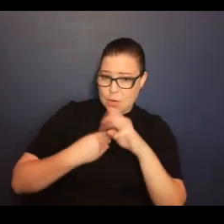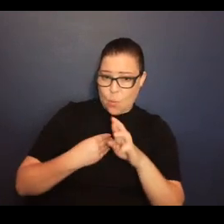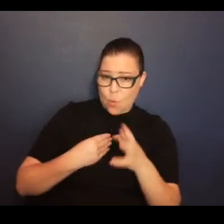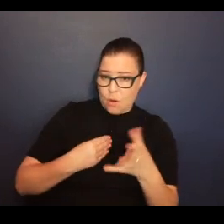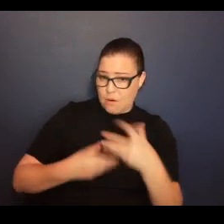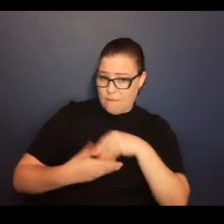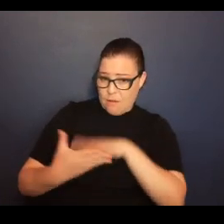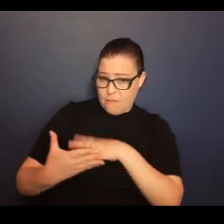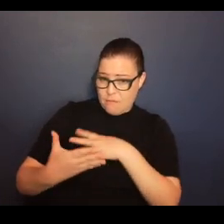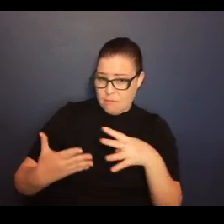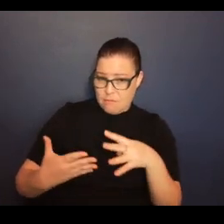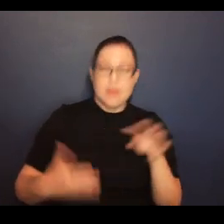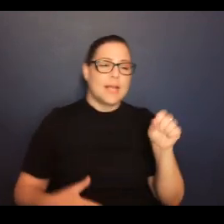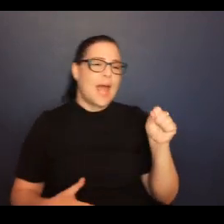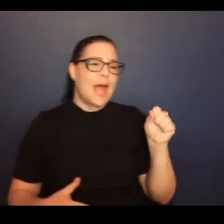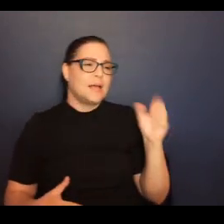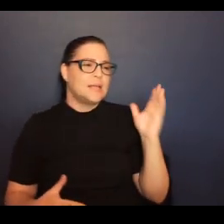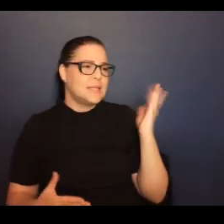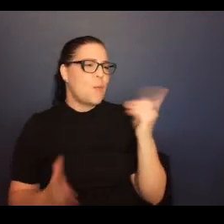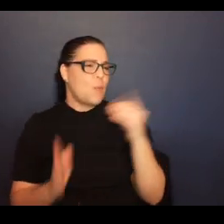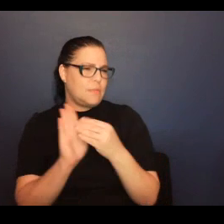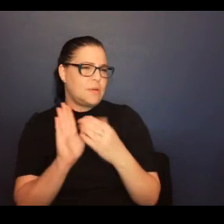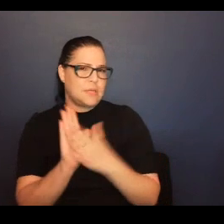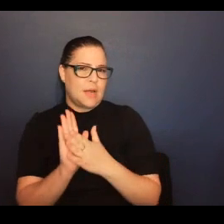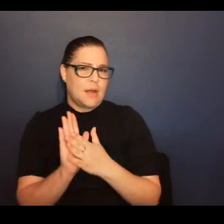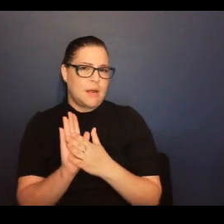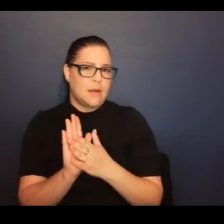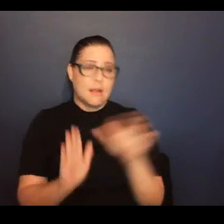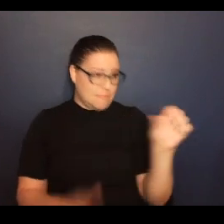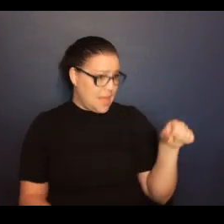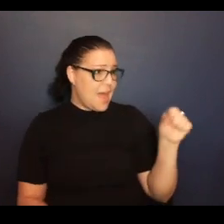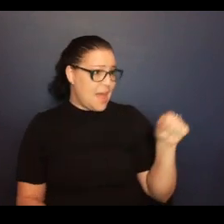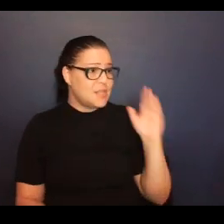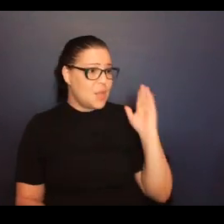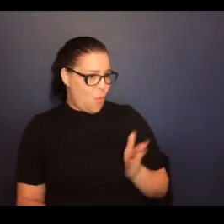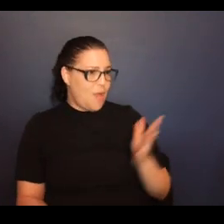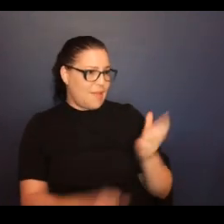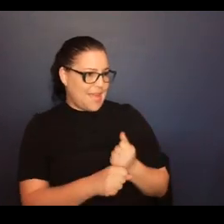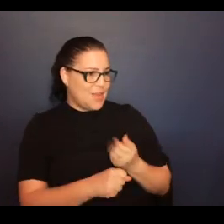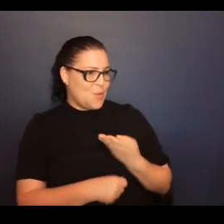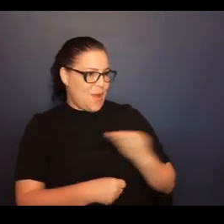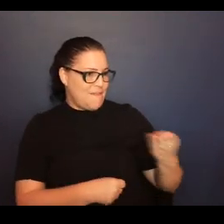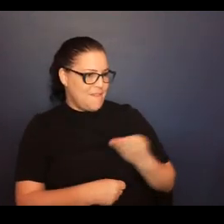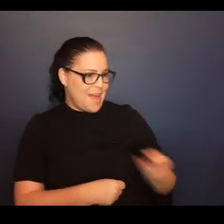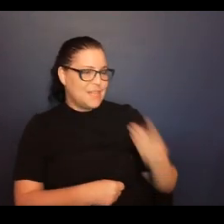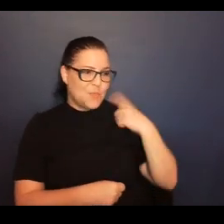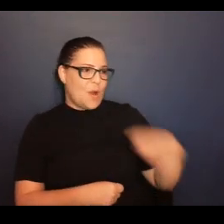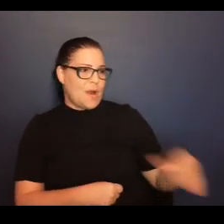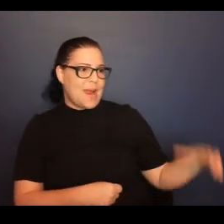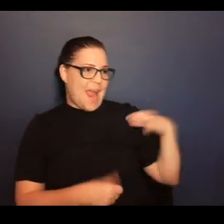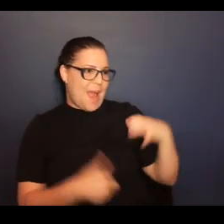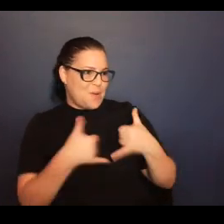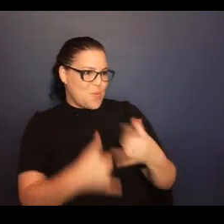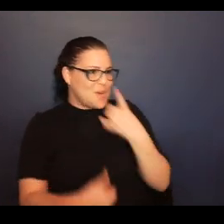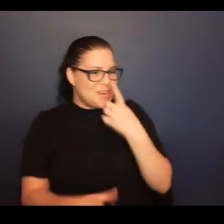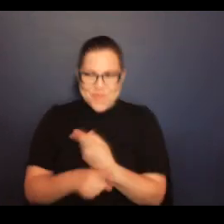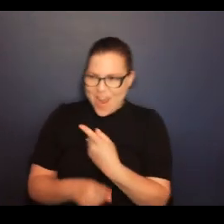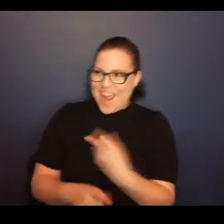calendars? Yeah, I would put it in our, somebody put that in our calendar. Okay, well, yes, we'll get you an invite to the Captain's Awards there. It sounds like we